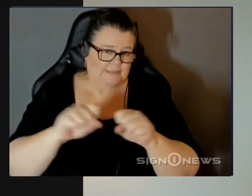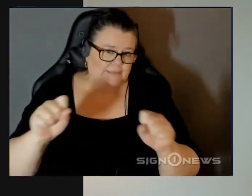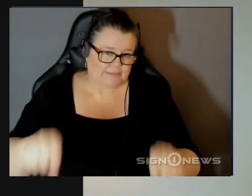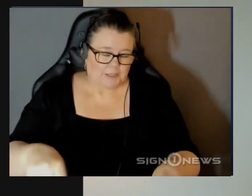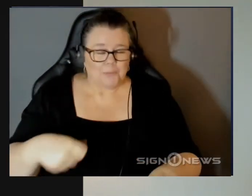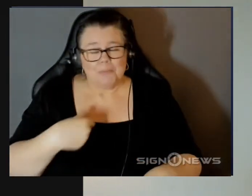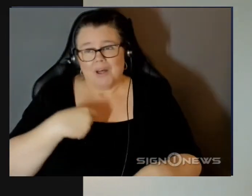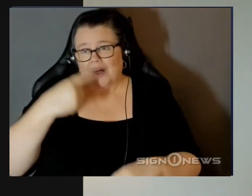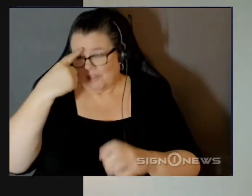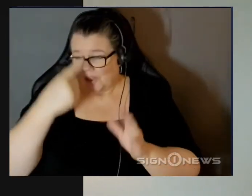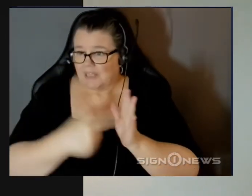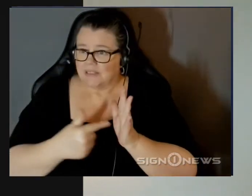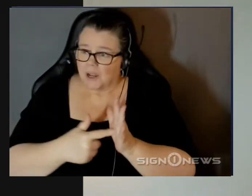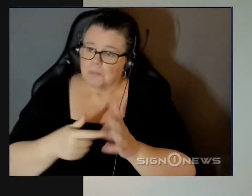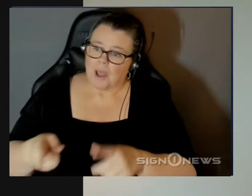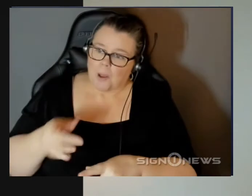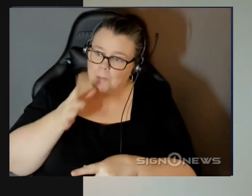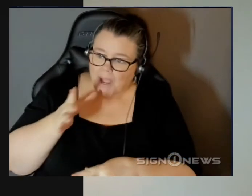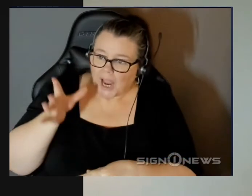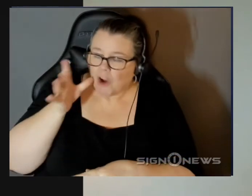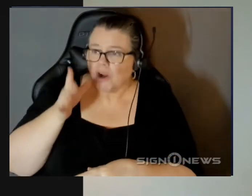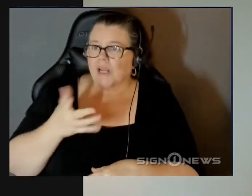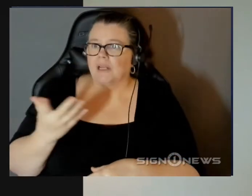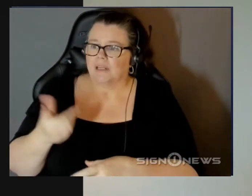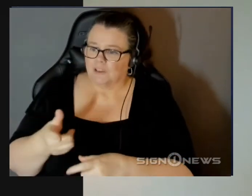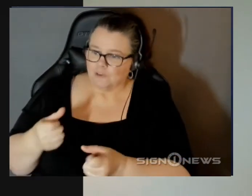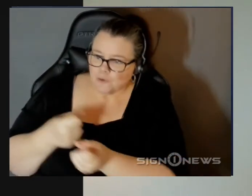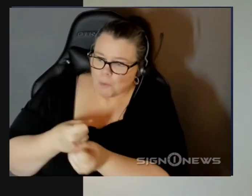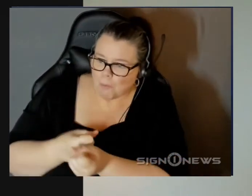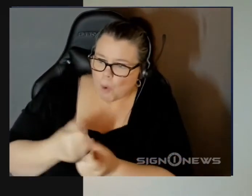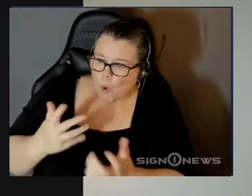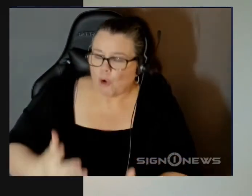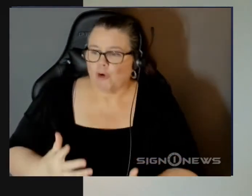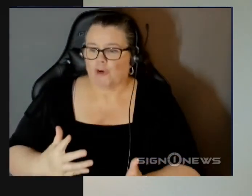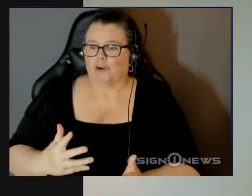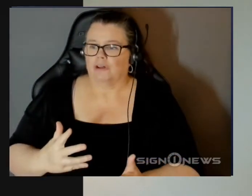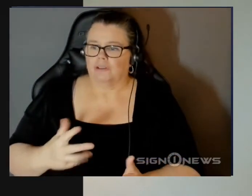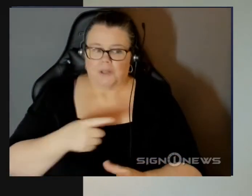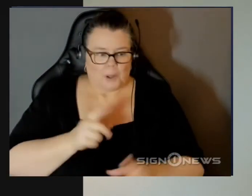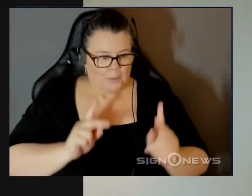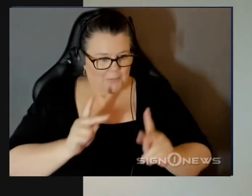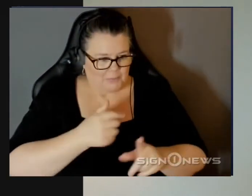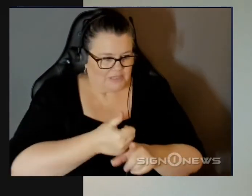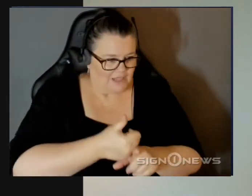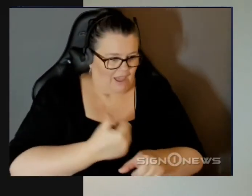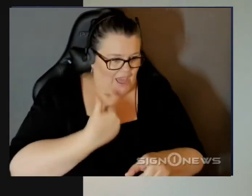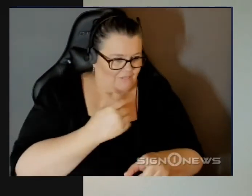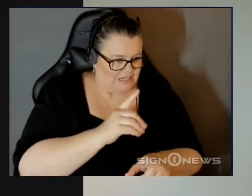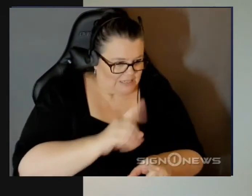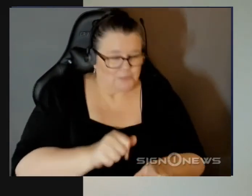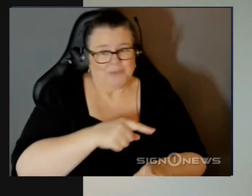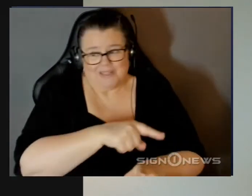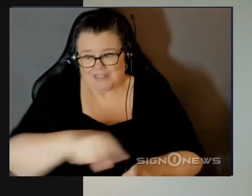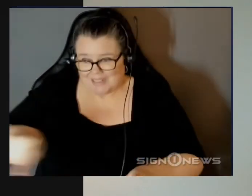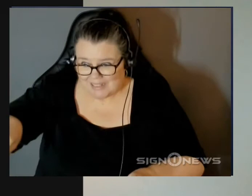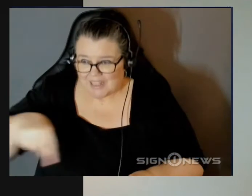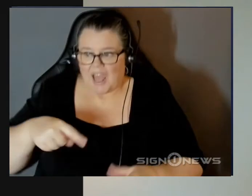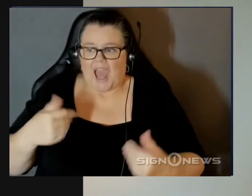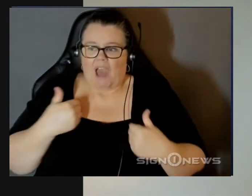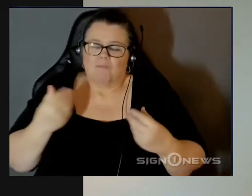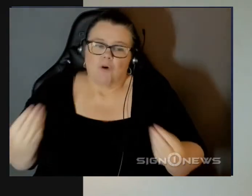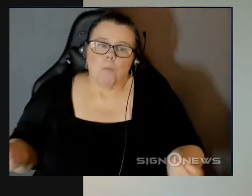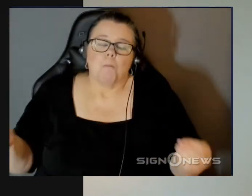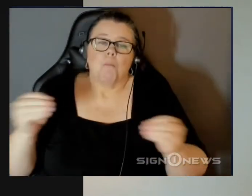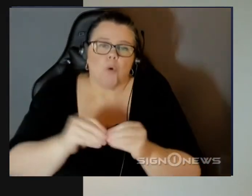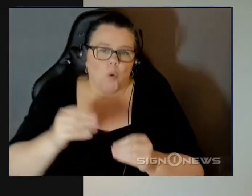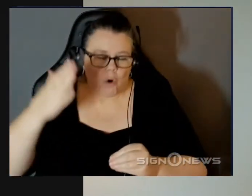parents and supporters and people with disabilities have to be armed with a little bit more knowledge than the folks around them, right? And when that feels